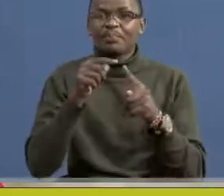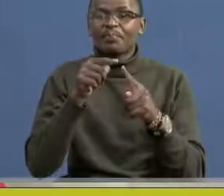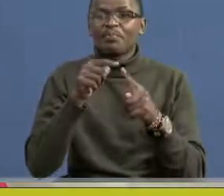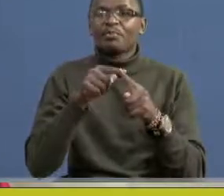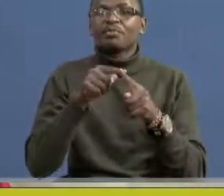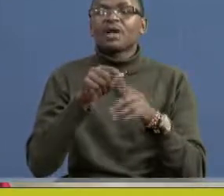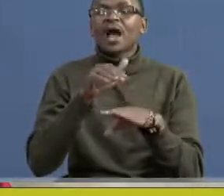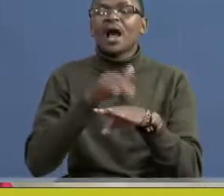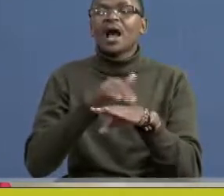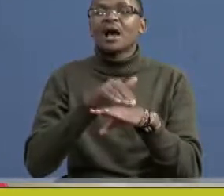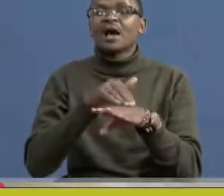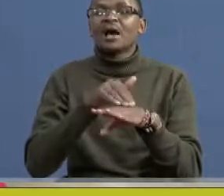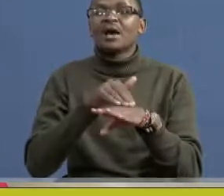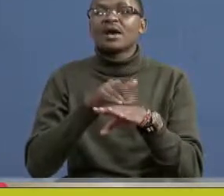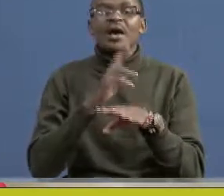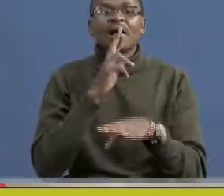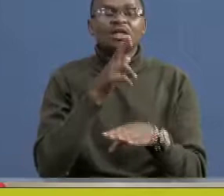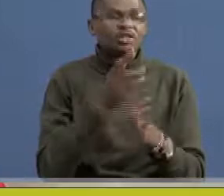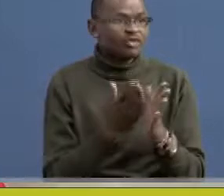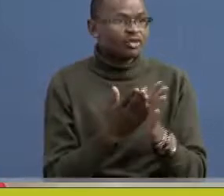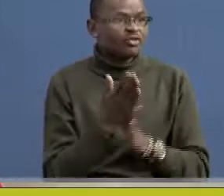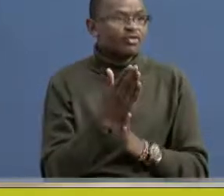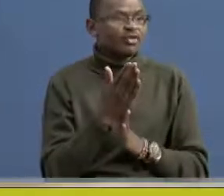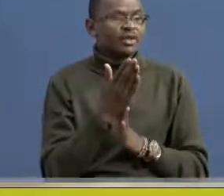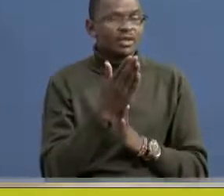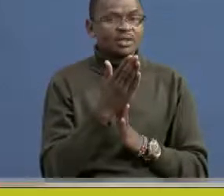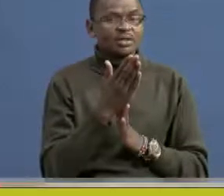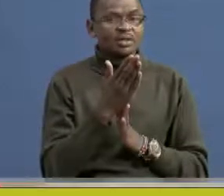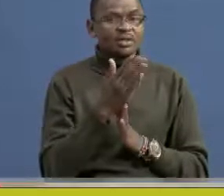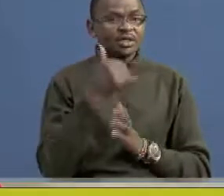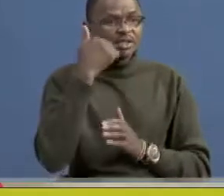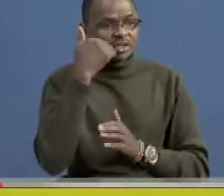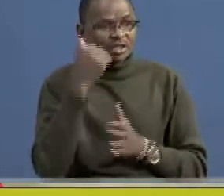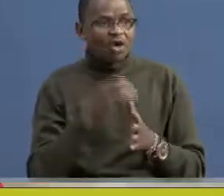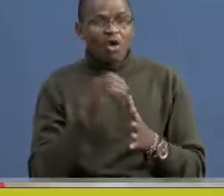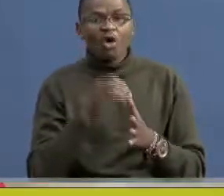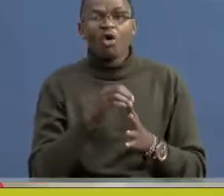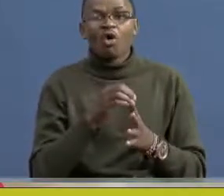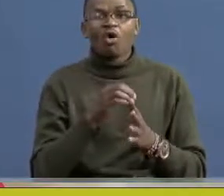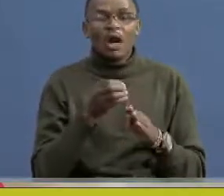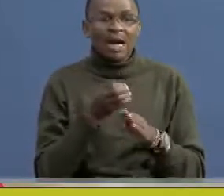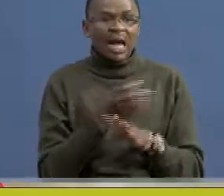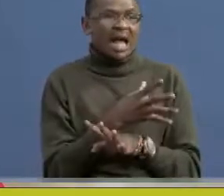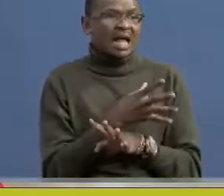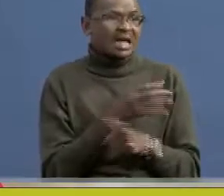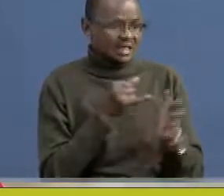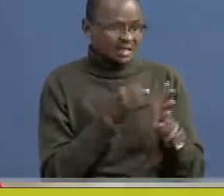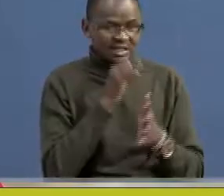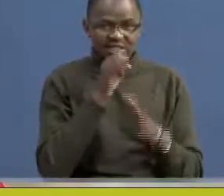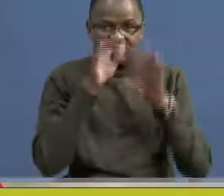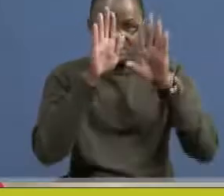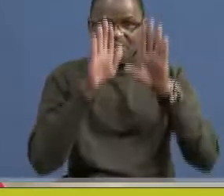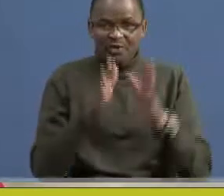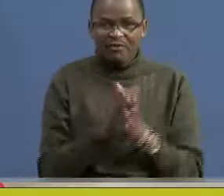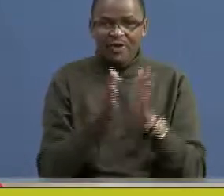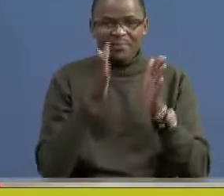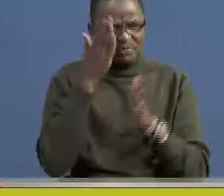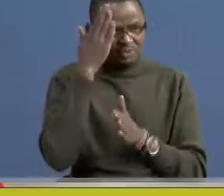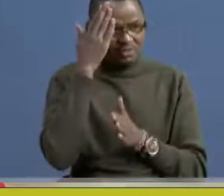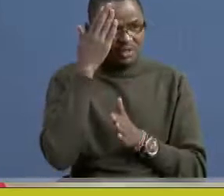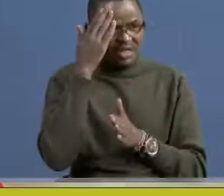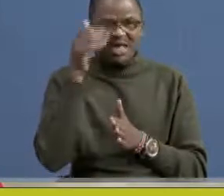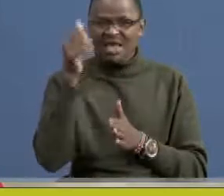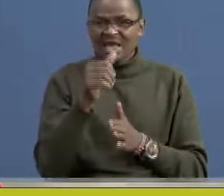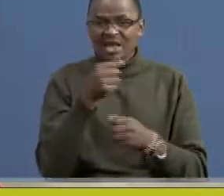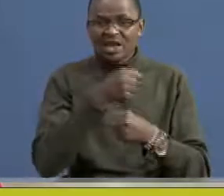at risk of developing disease, whether it is cardiovascular diseases or cancer. So it is important for the public to be aware that